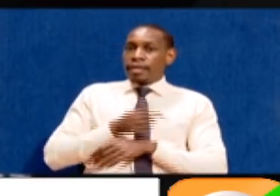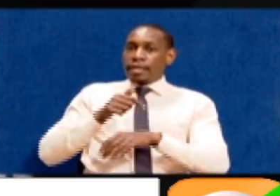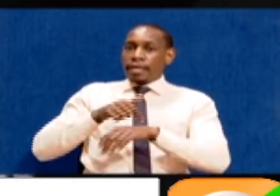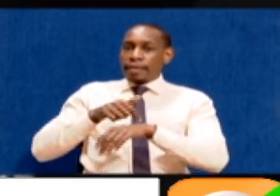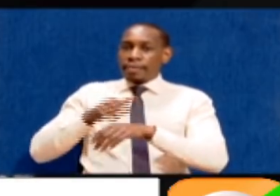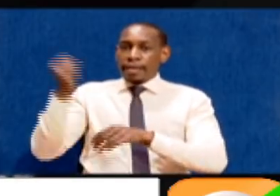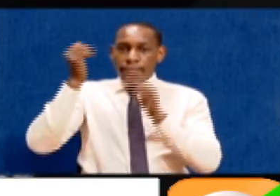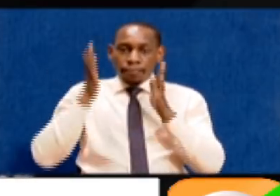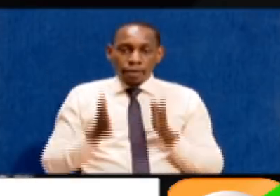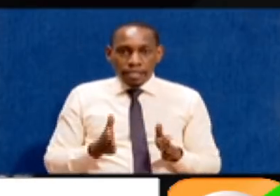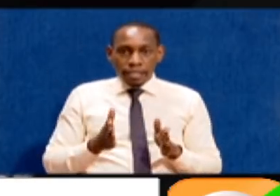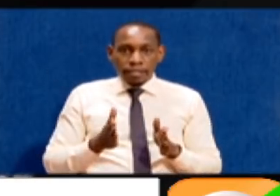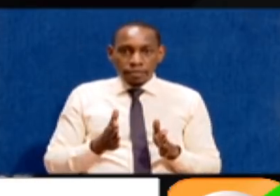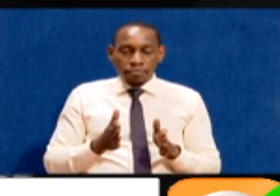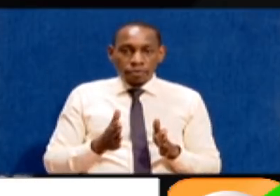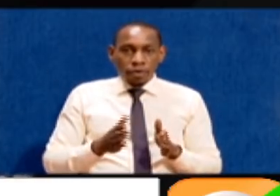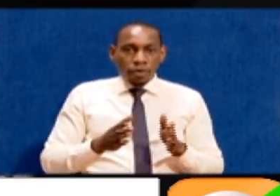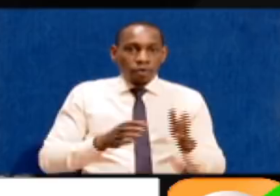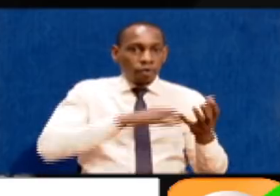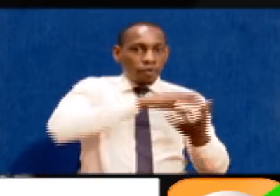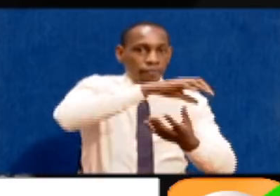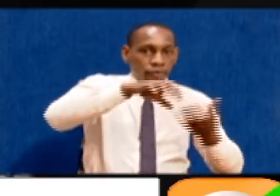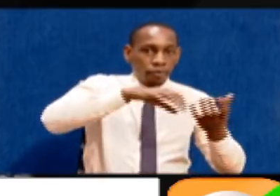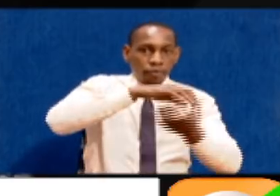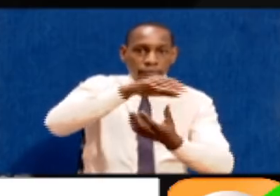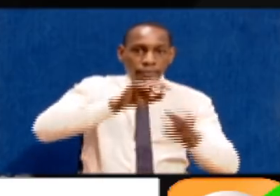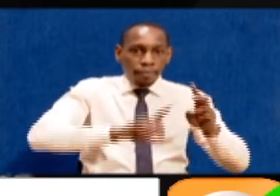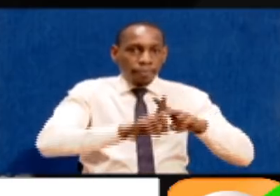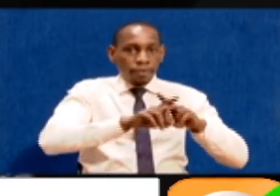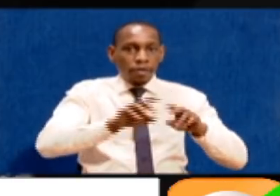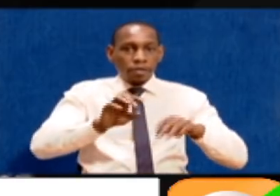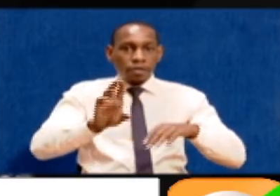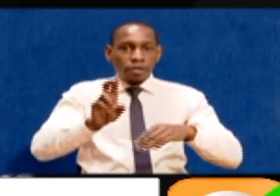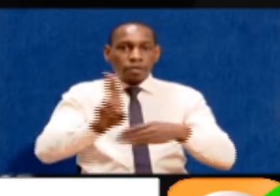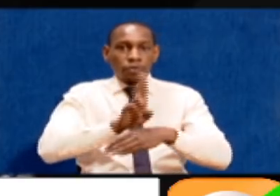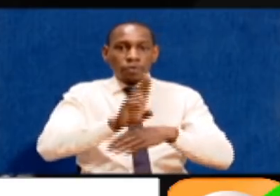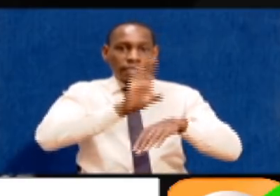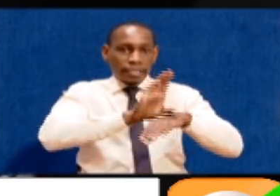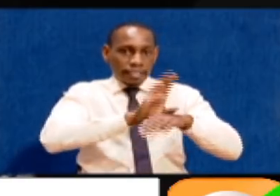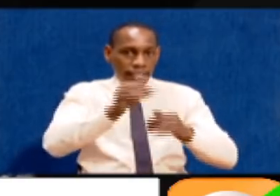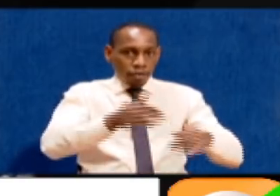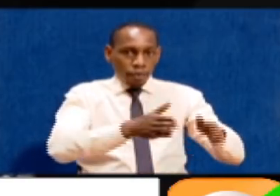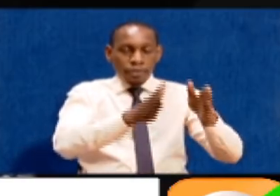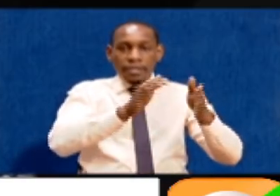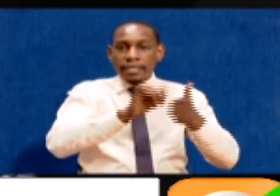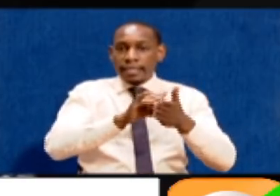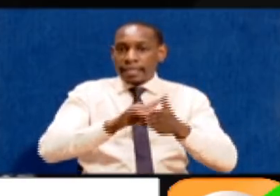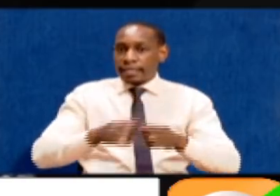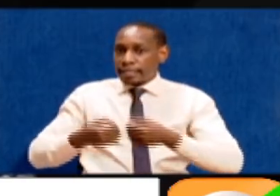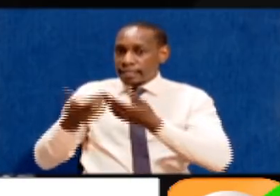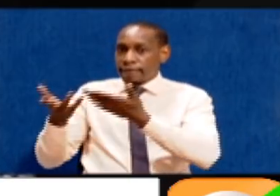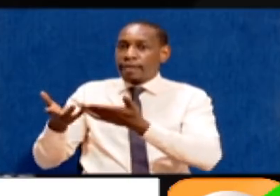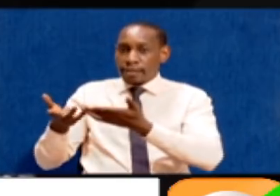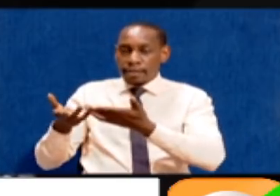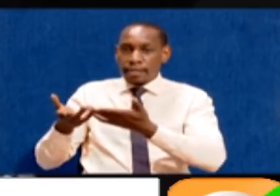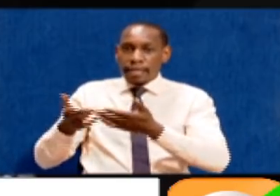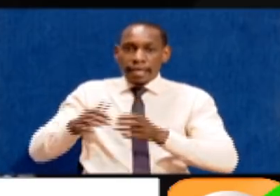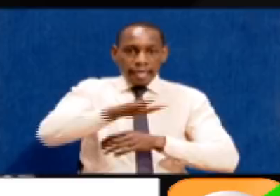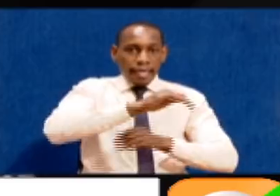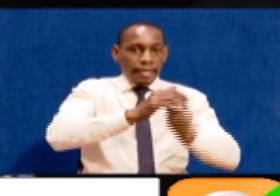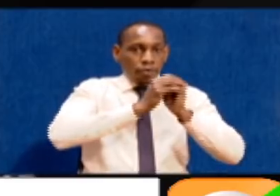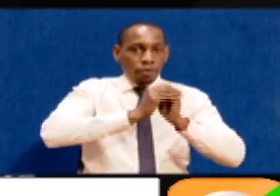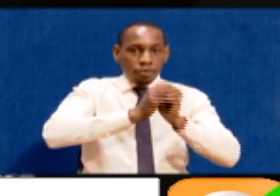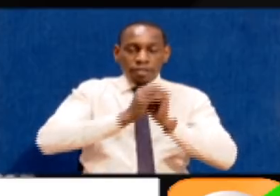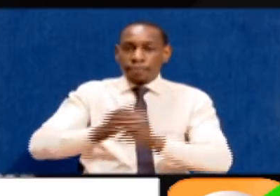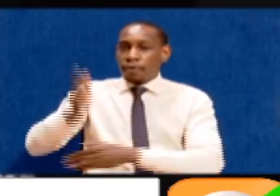while politicians wreak chaos using the pulpit, the forum that has been given for the worship